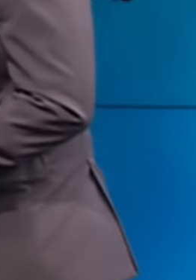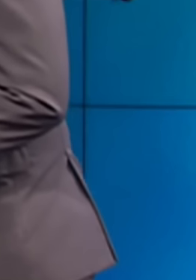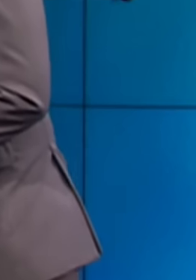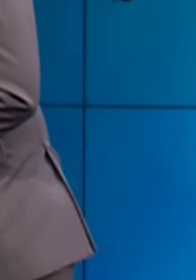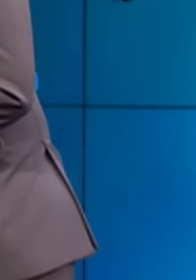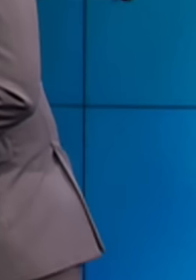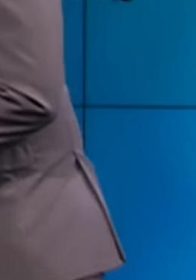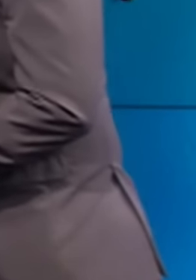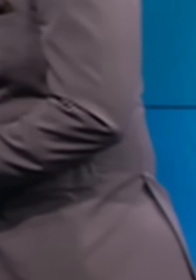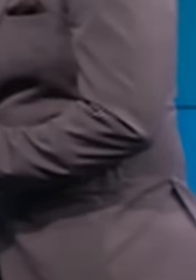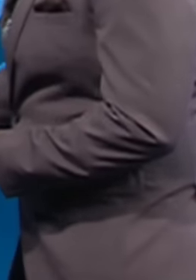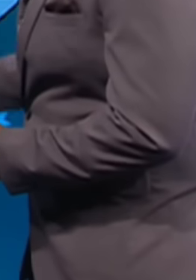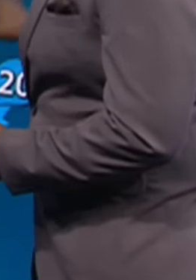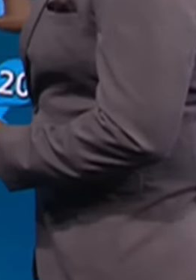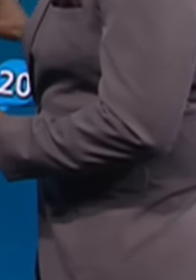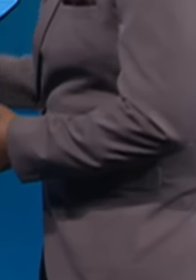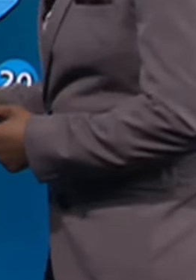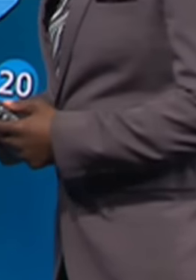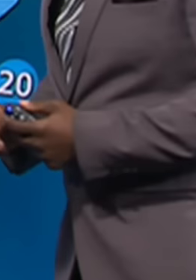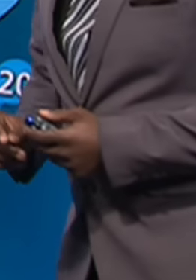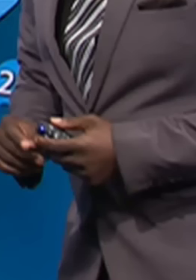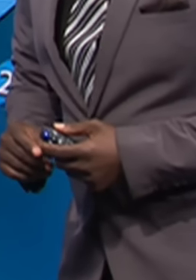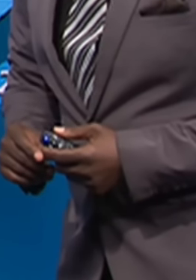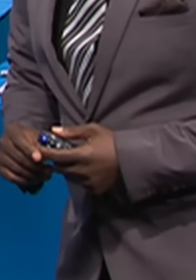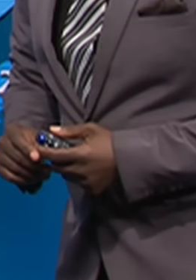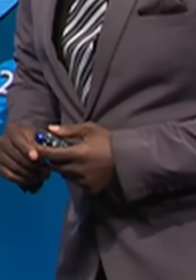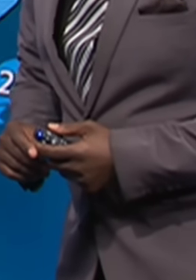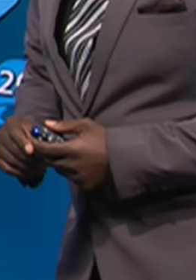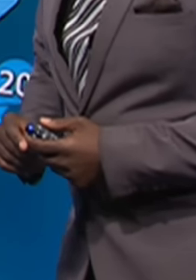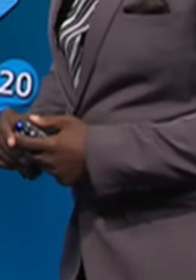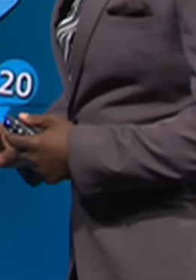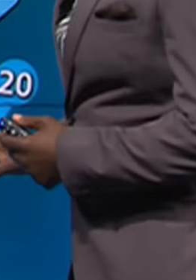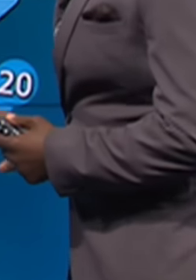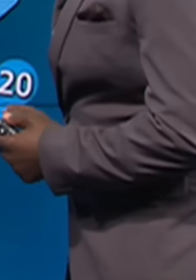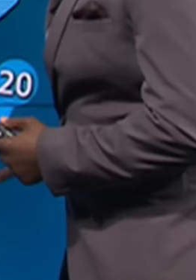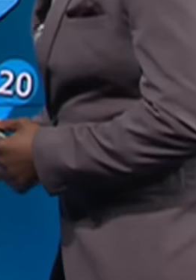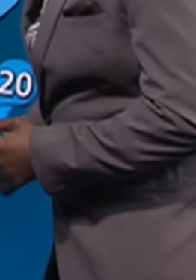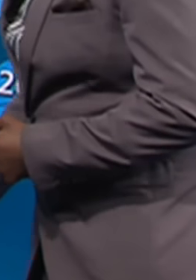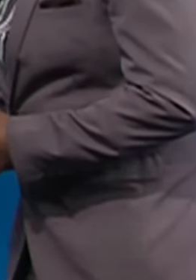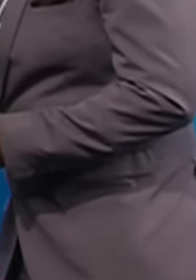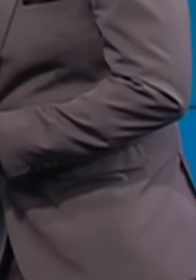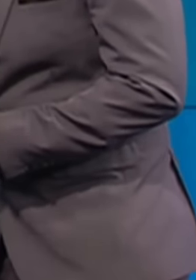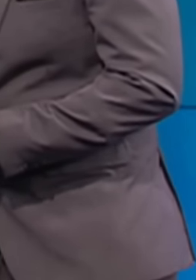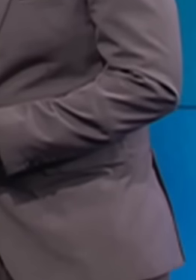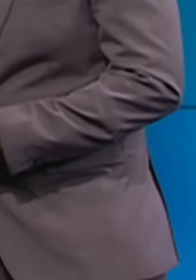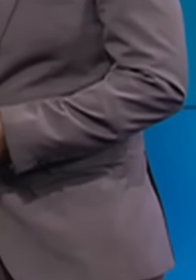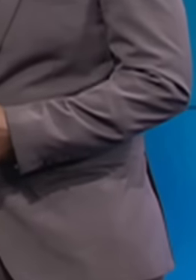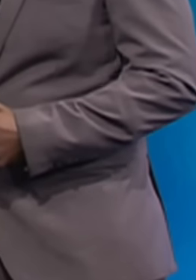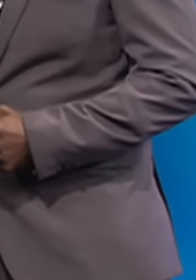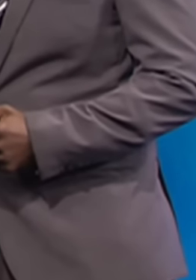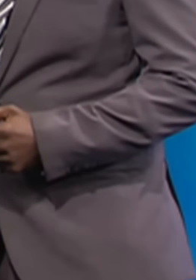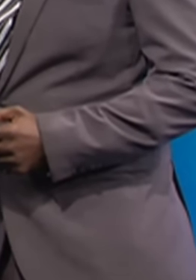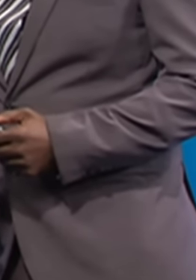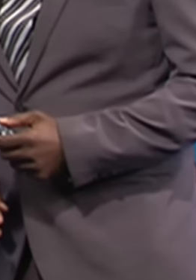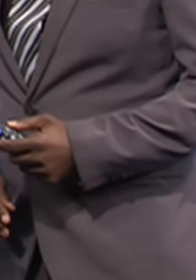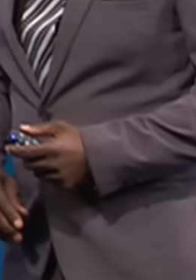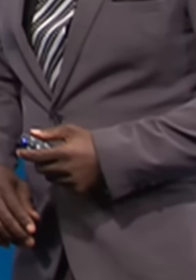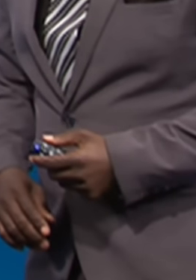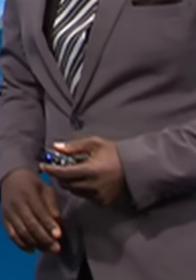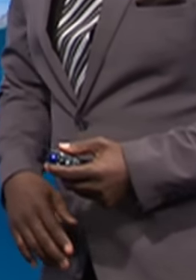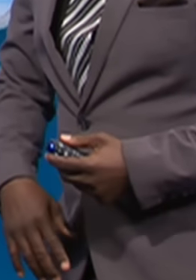hore ha re shebile hona ka haro ka ba boshabela o tla feta hona ka hare ho kwa Natal tle bele Philip tse tlakileng ka thoko go mabopo go bona la fela moya e seng ka ile ho